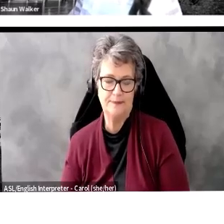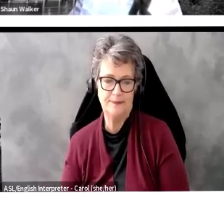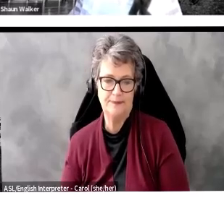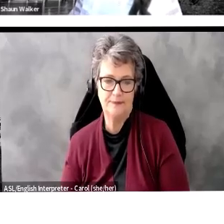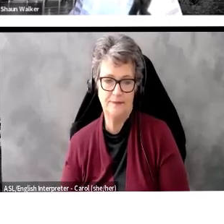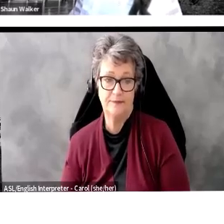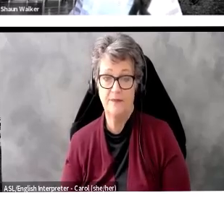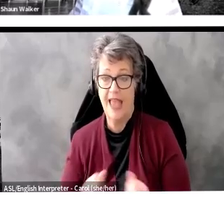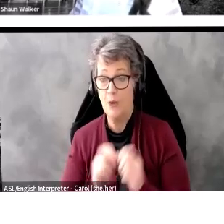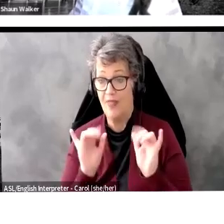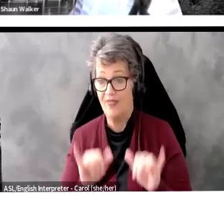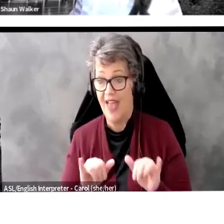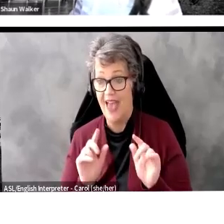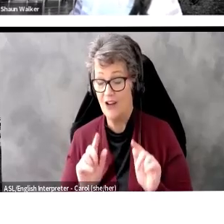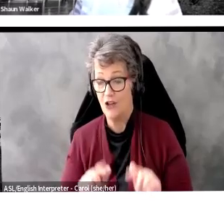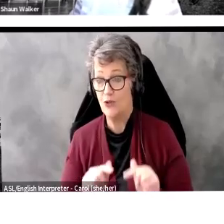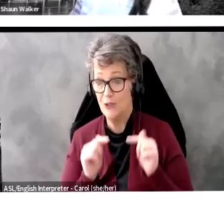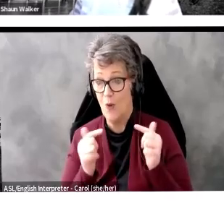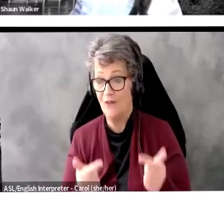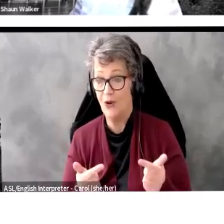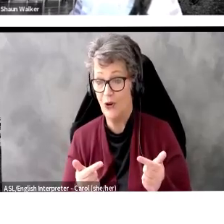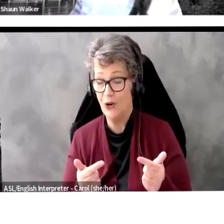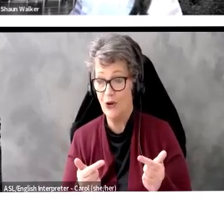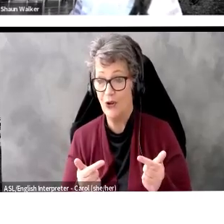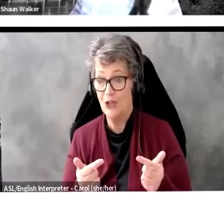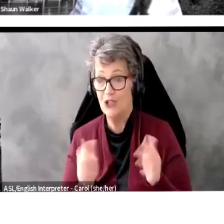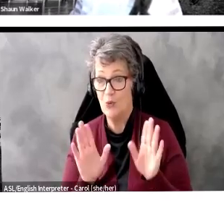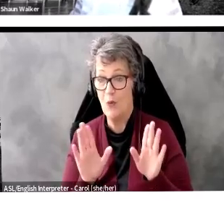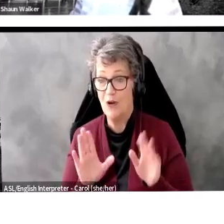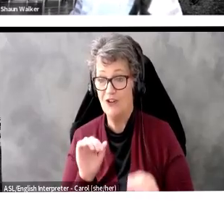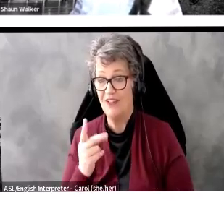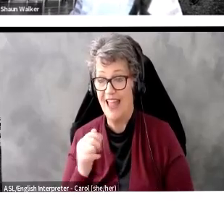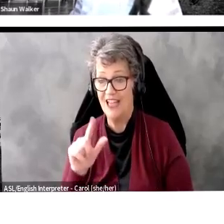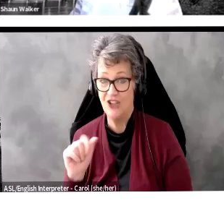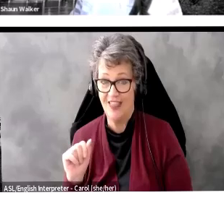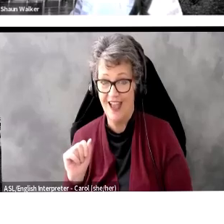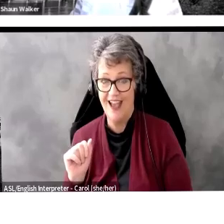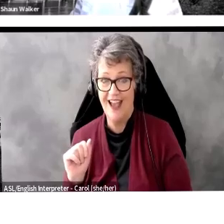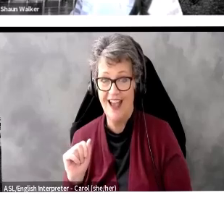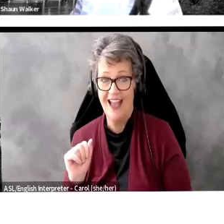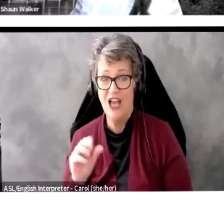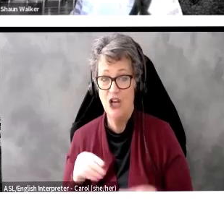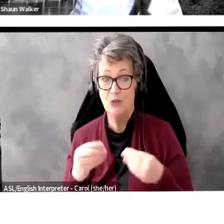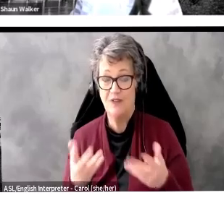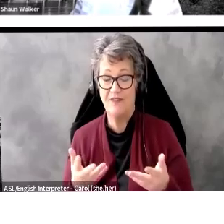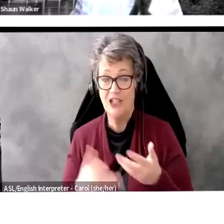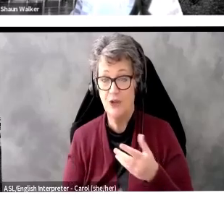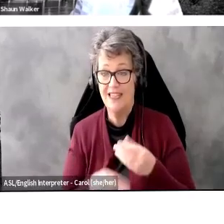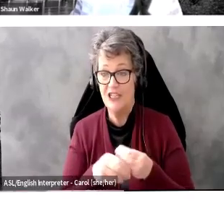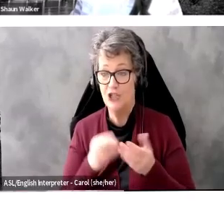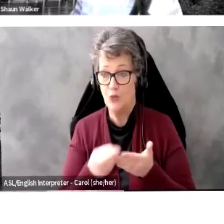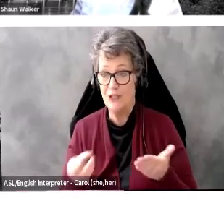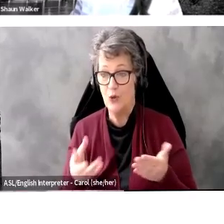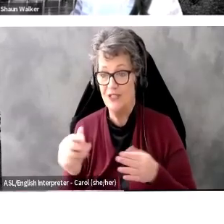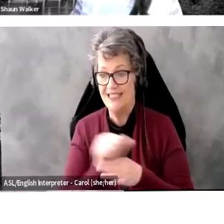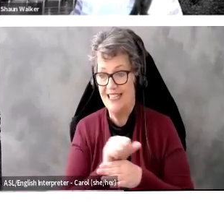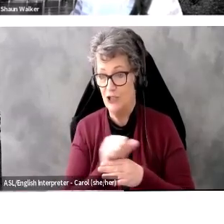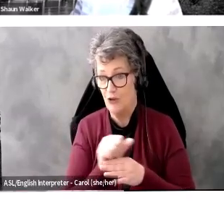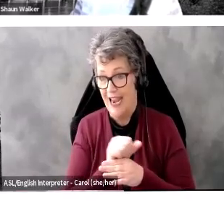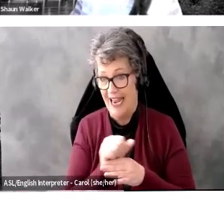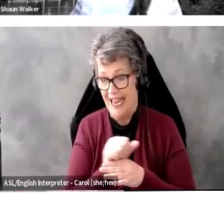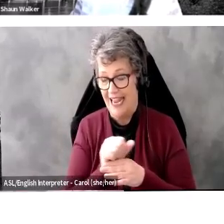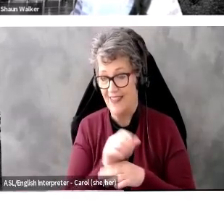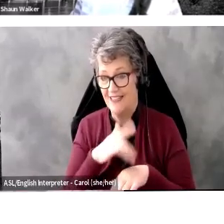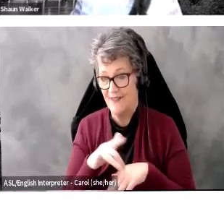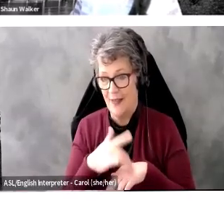And with that, I will transition over to our wonderful Angela to provide you the additional resources and